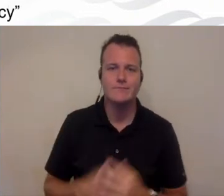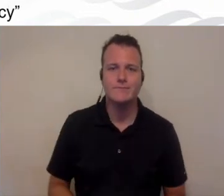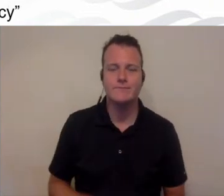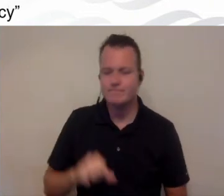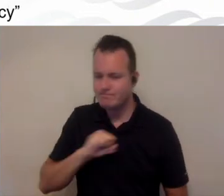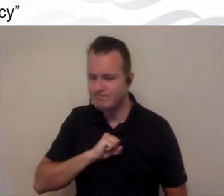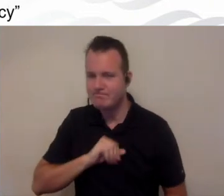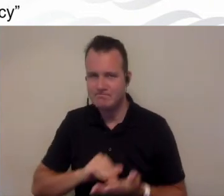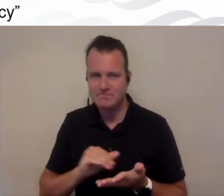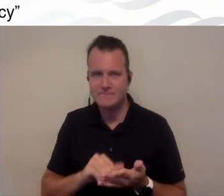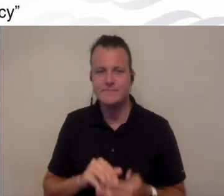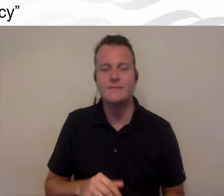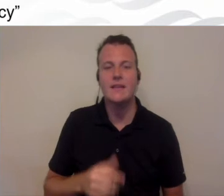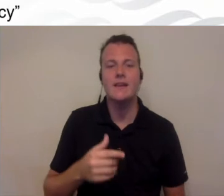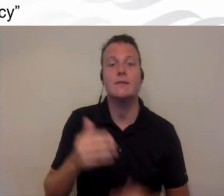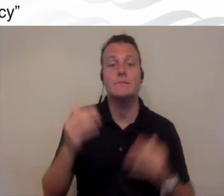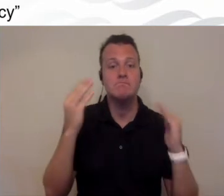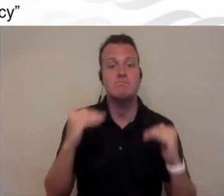it?